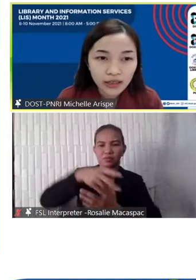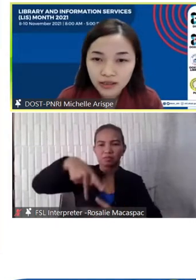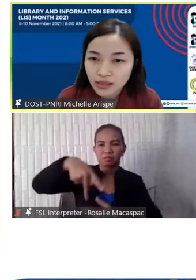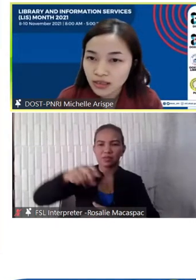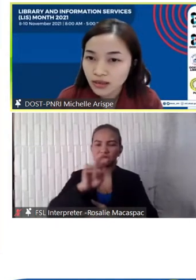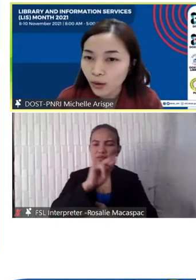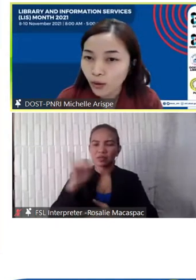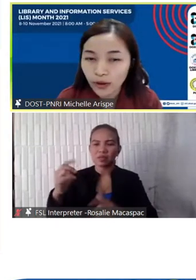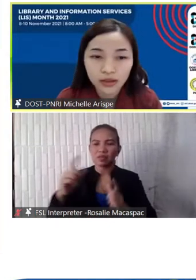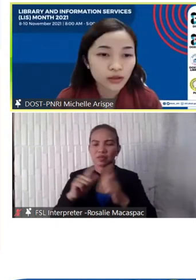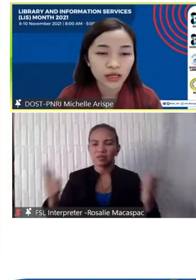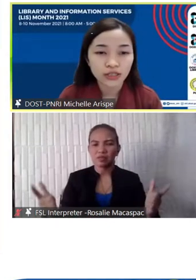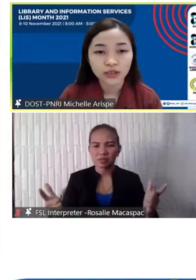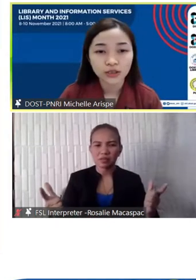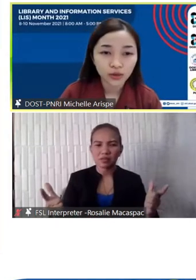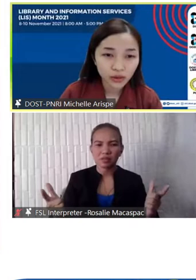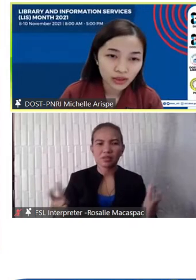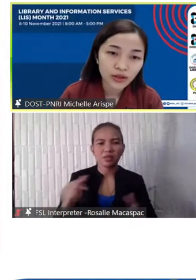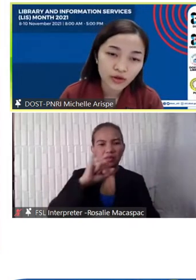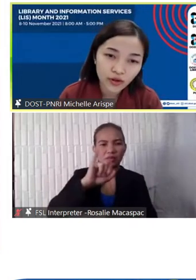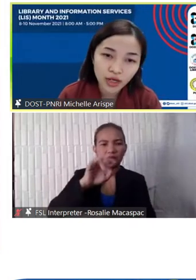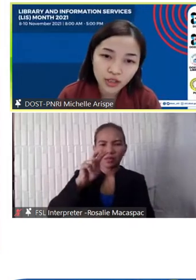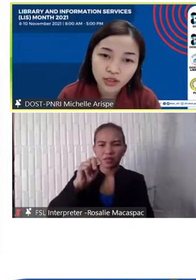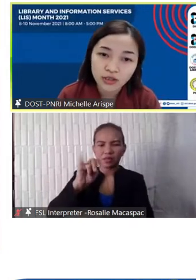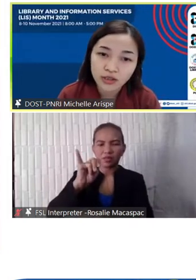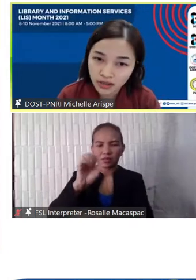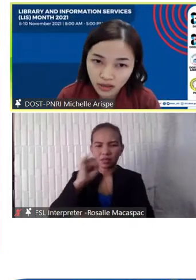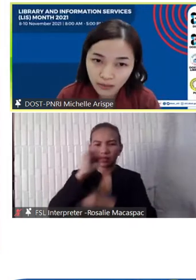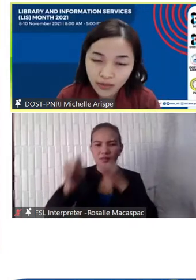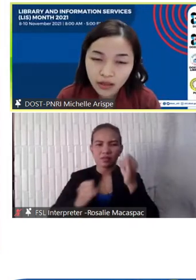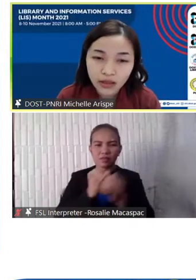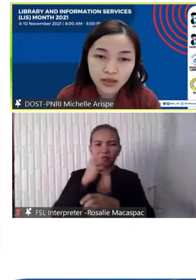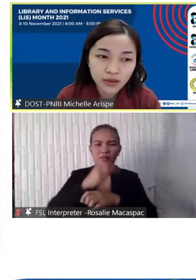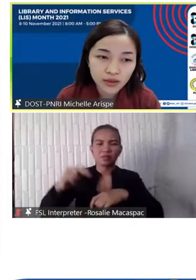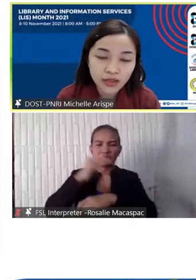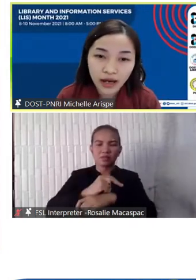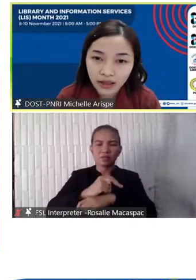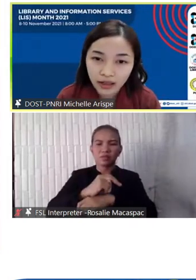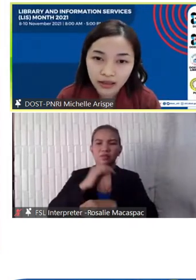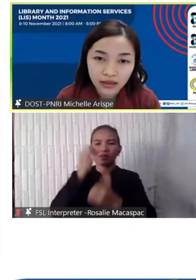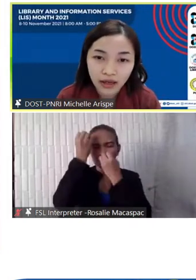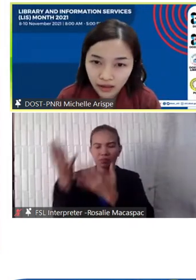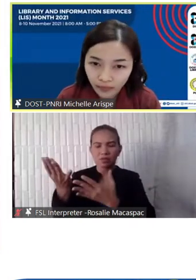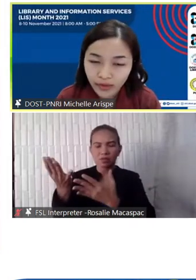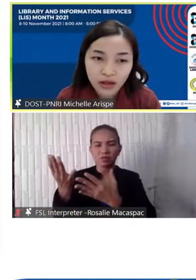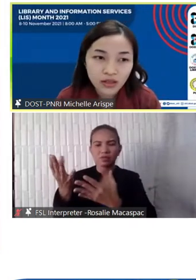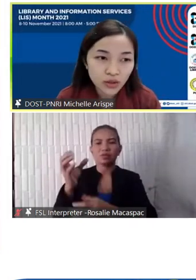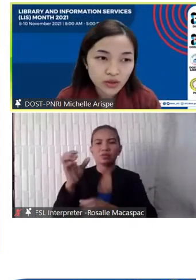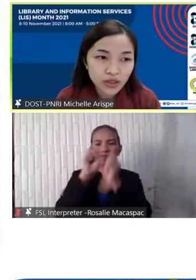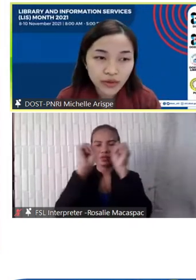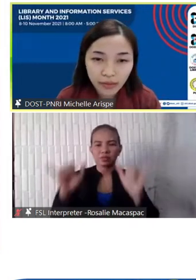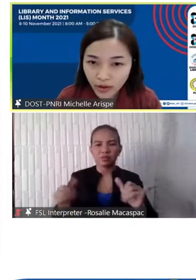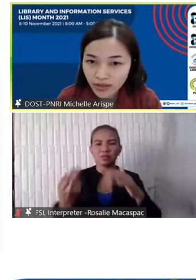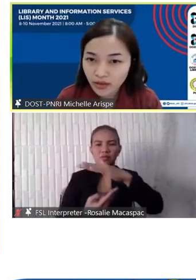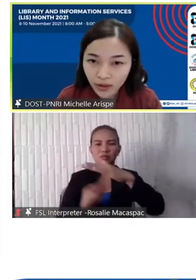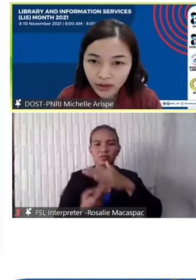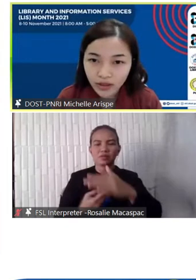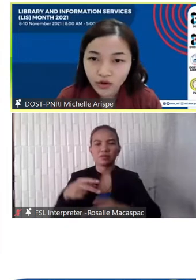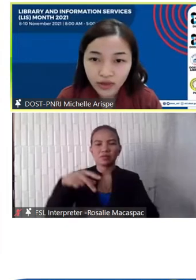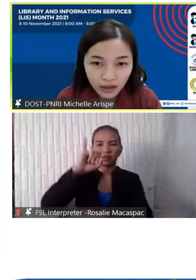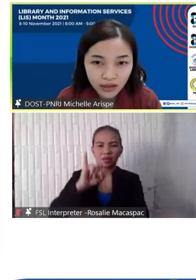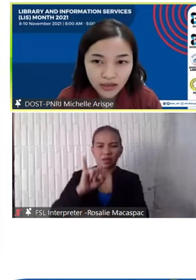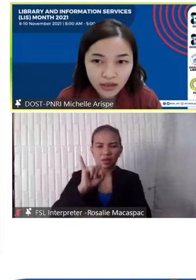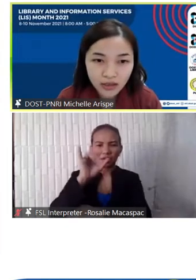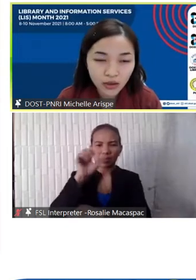Itong INIS, or International Nuclear Information System, is under the IAEA. So the